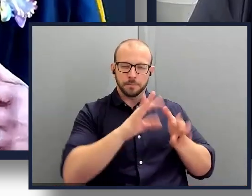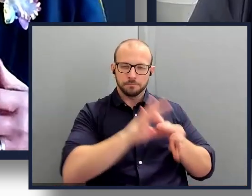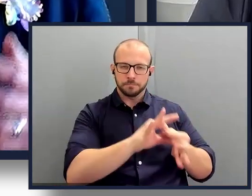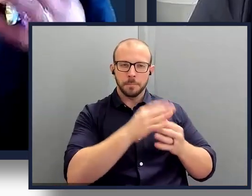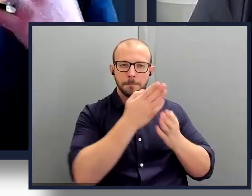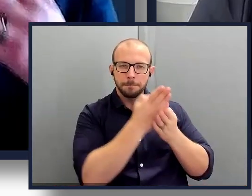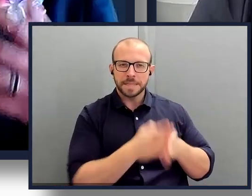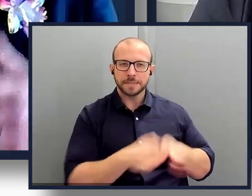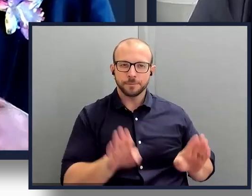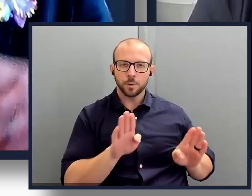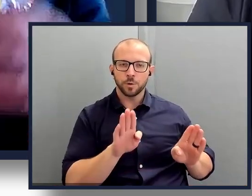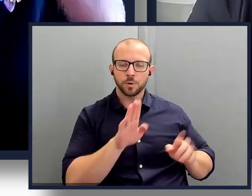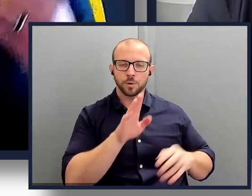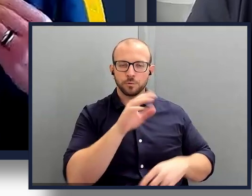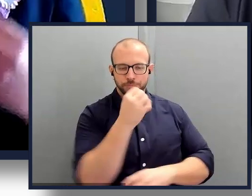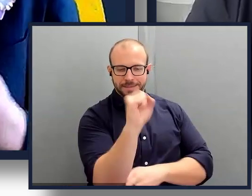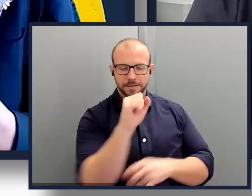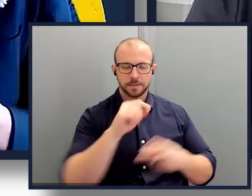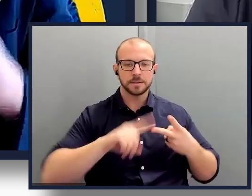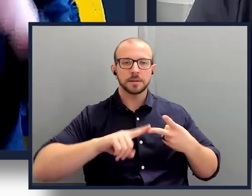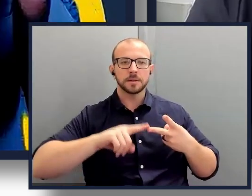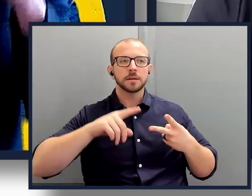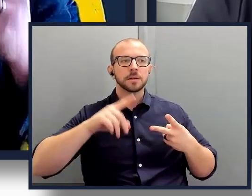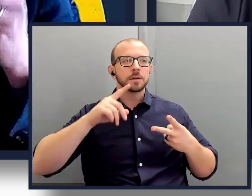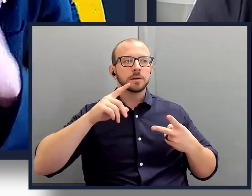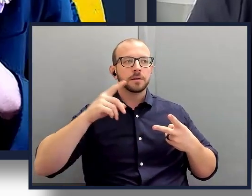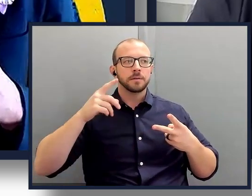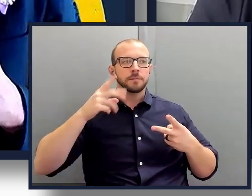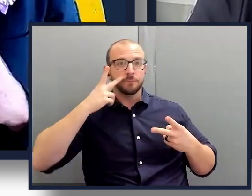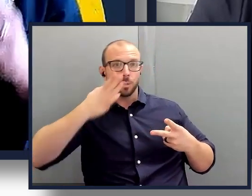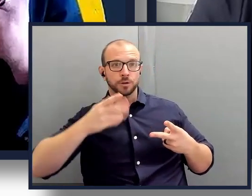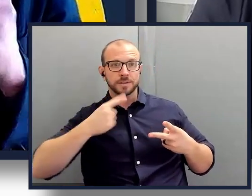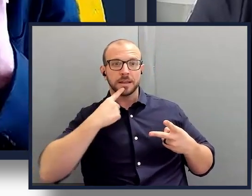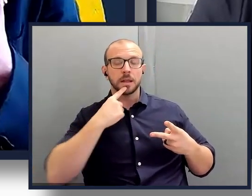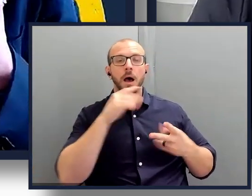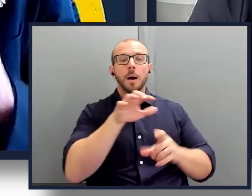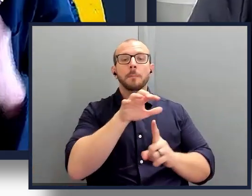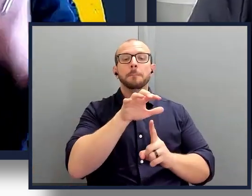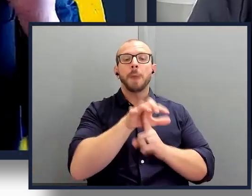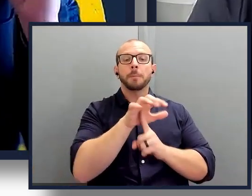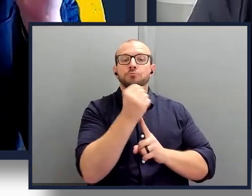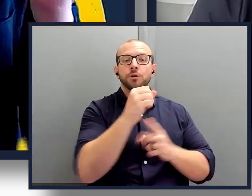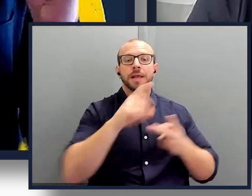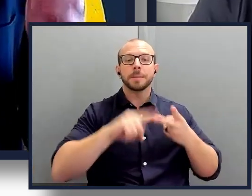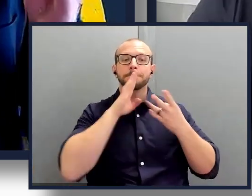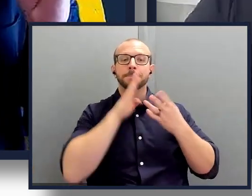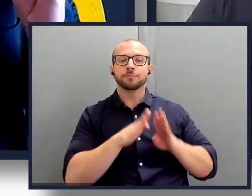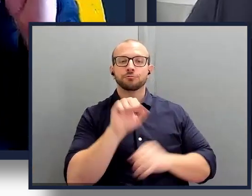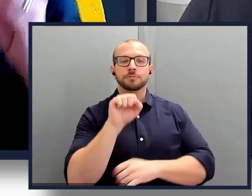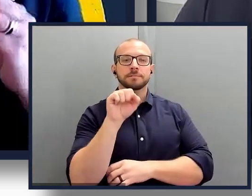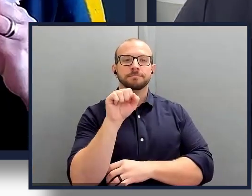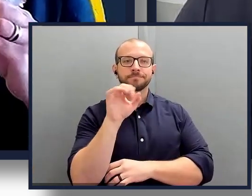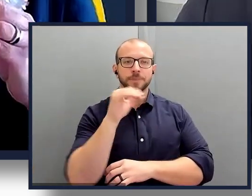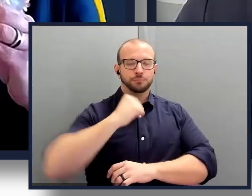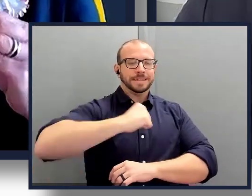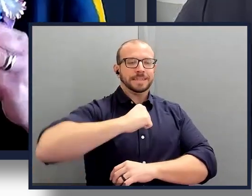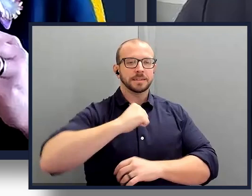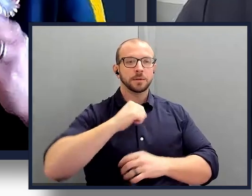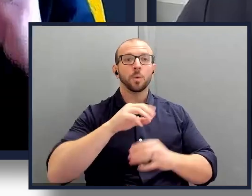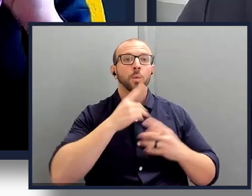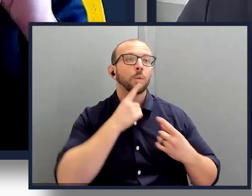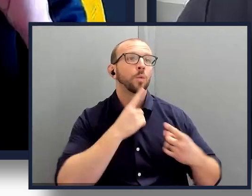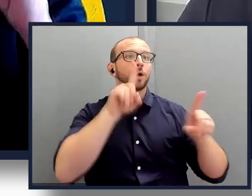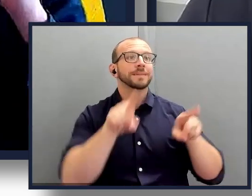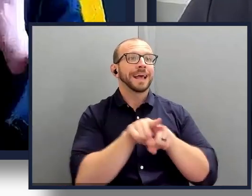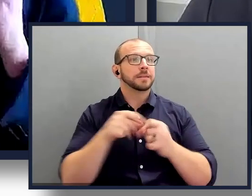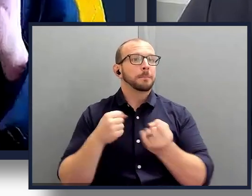our viewers really heard you say popular protest and peaceful resistance works as supportive of democracy.